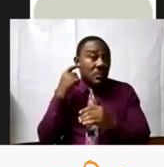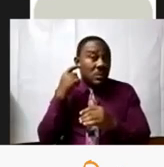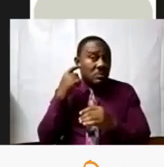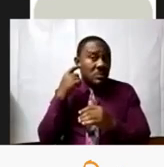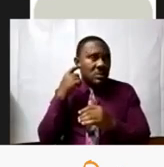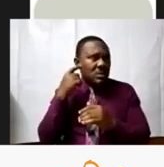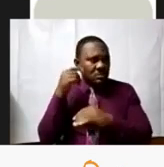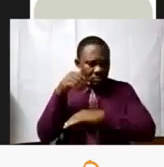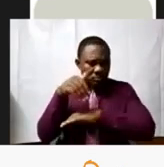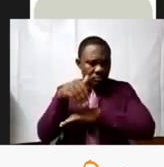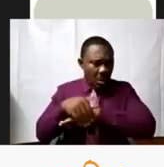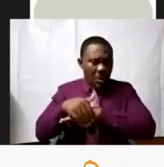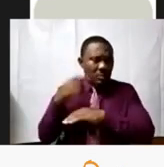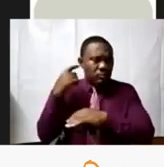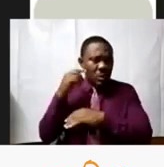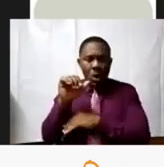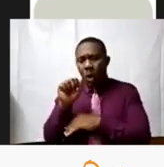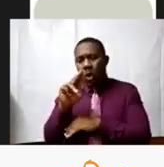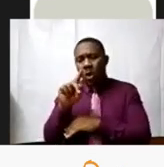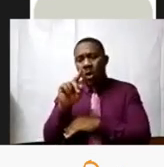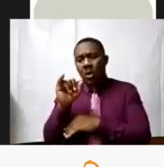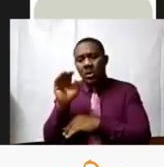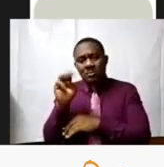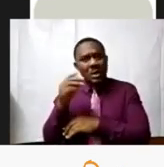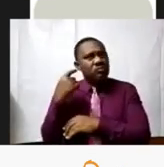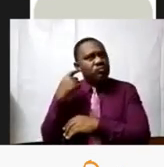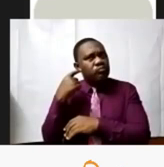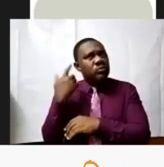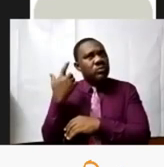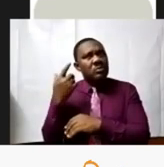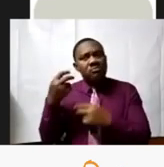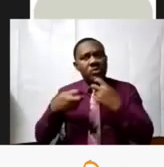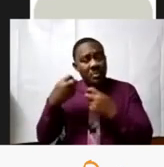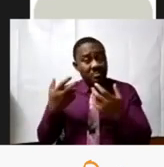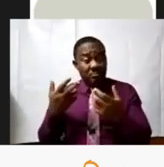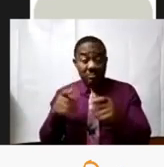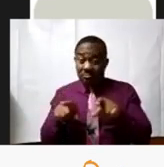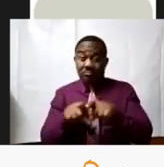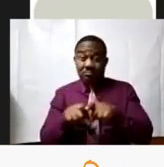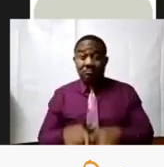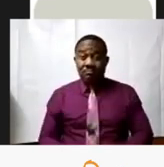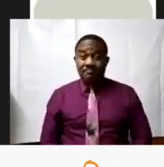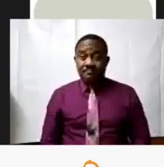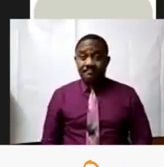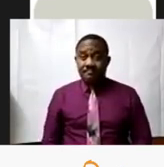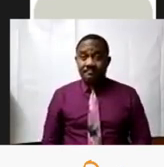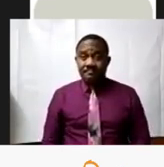and hearing problems as well. So that's why it's very important to check.